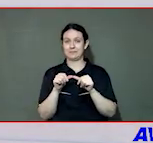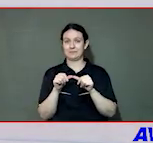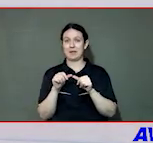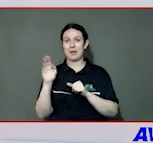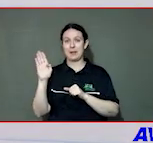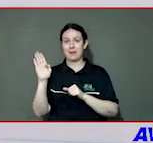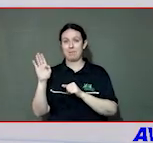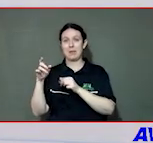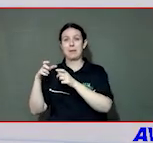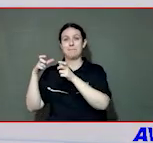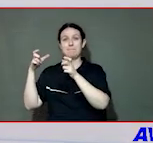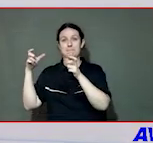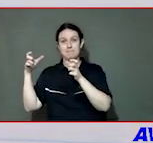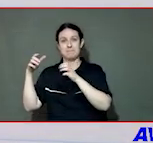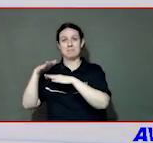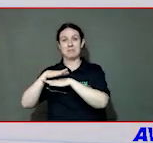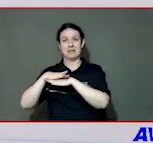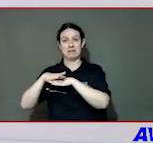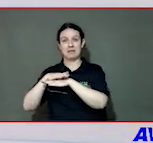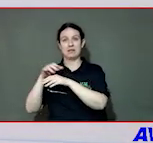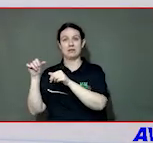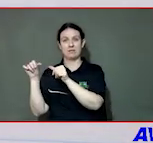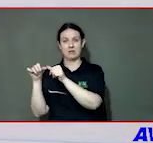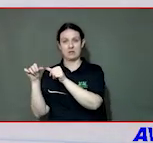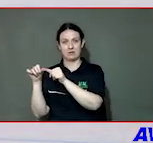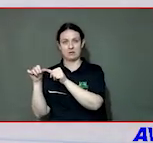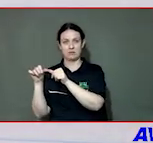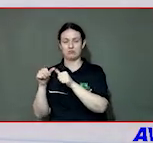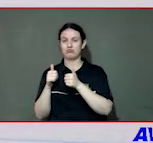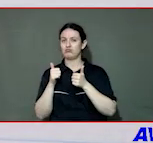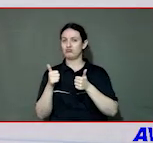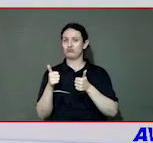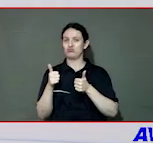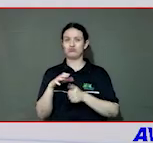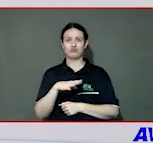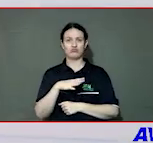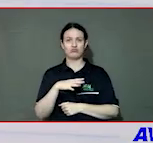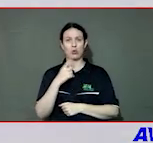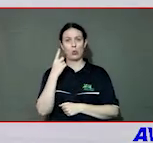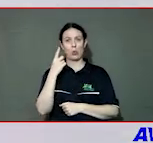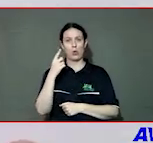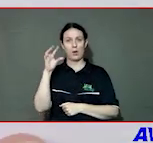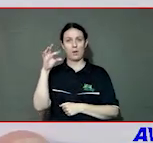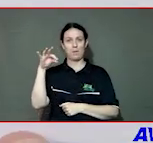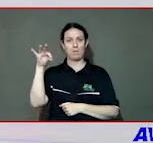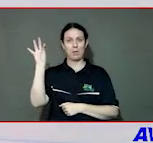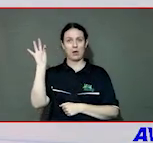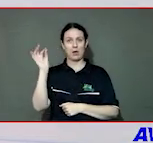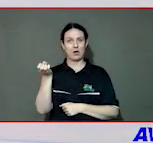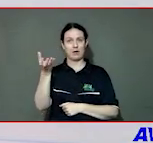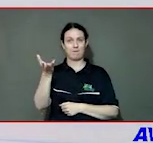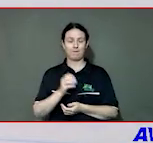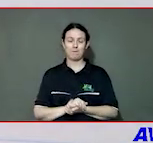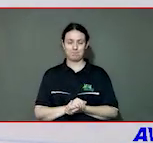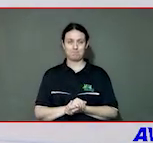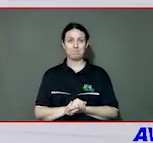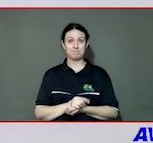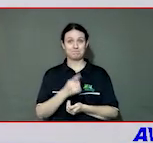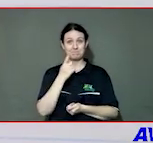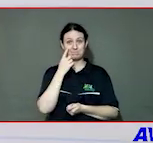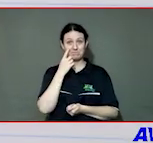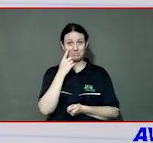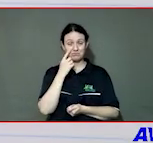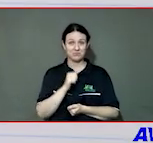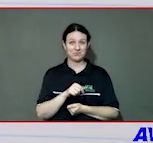than B. Great, just that. There's 1 mark. So I got that. You see, it only